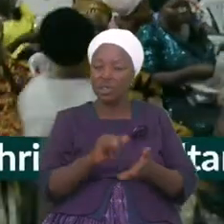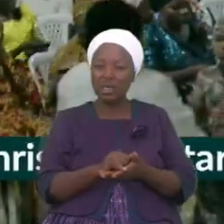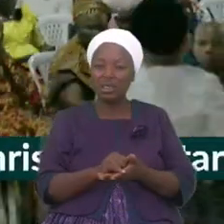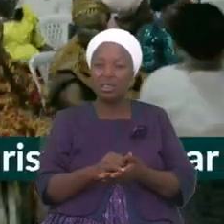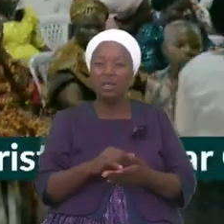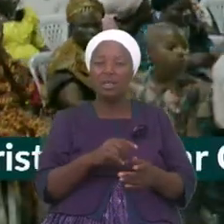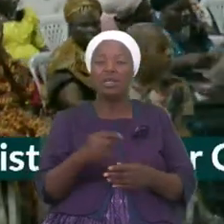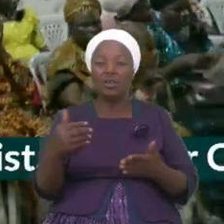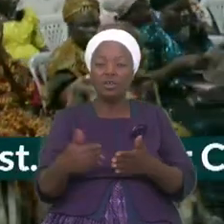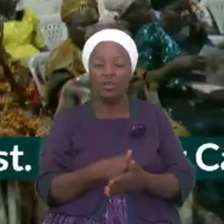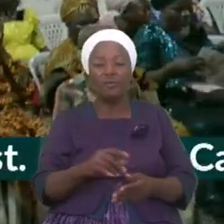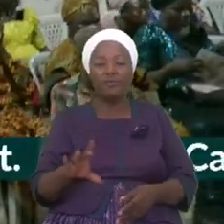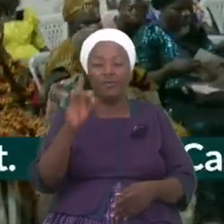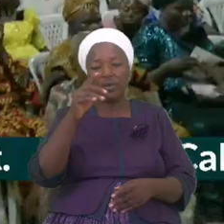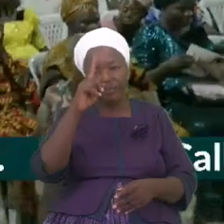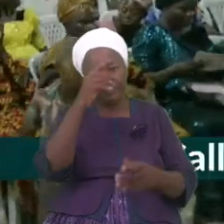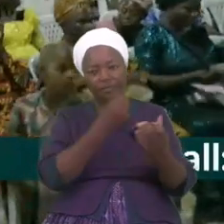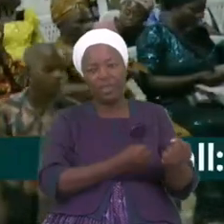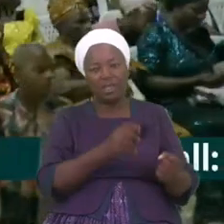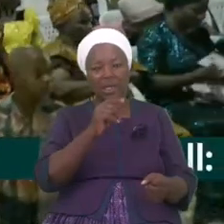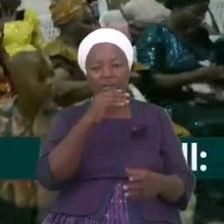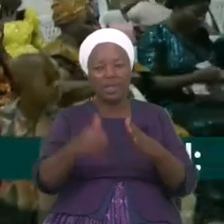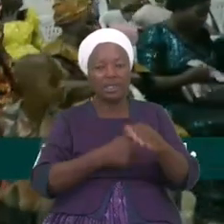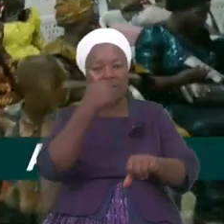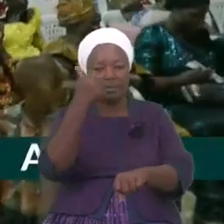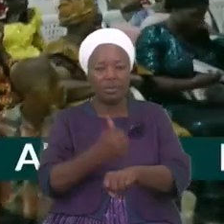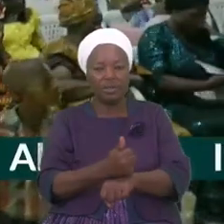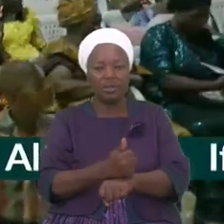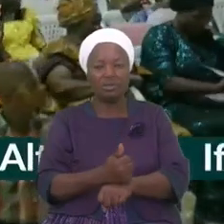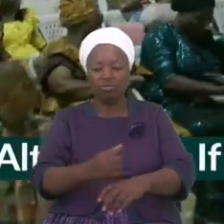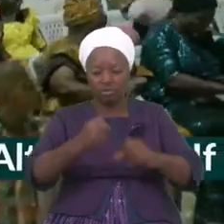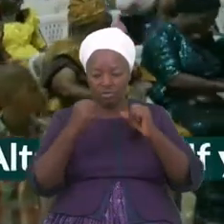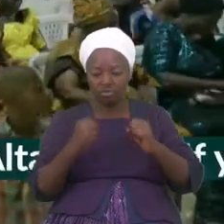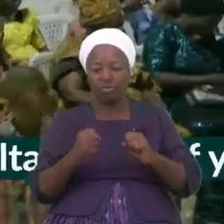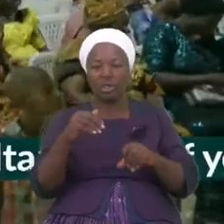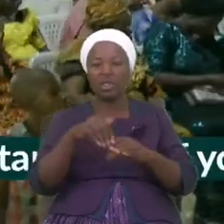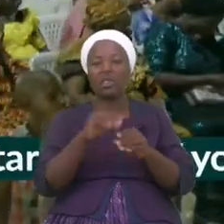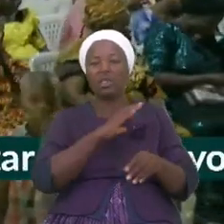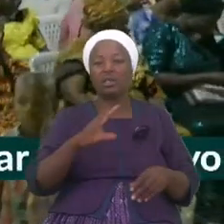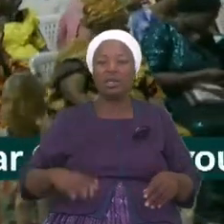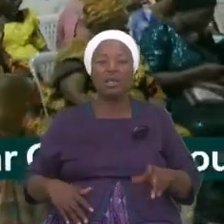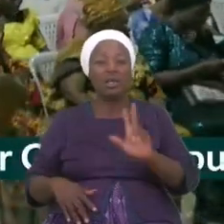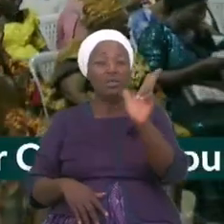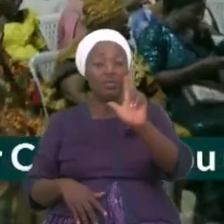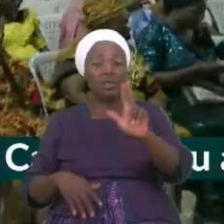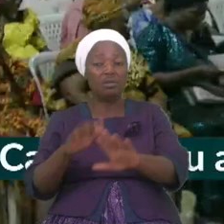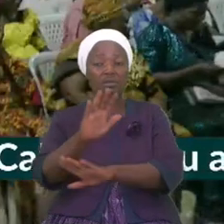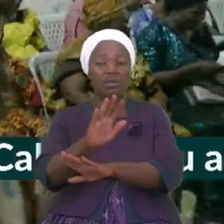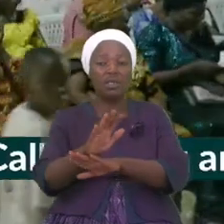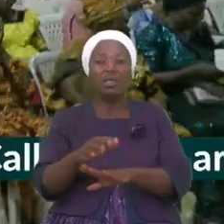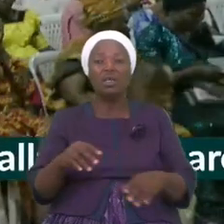you can be established, rooted in Christ. 3 p.m. just at this